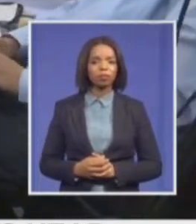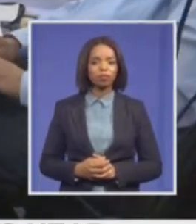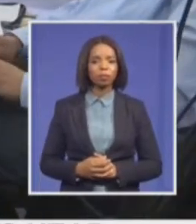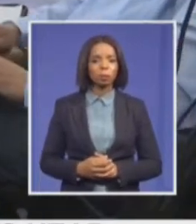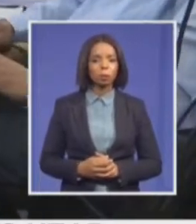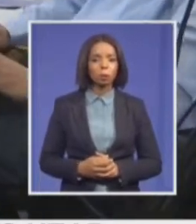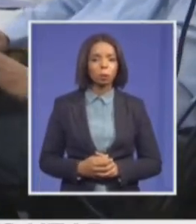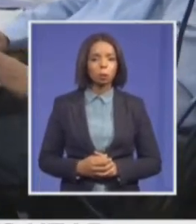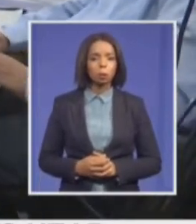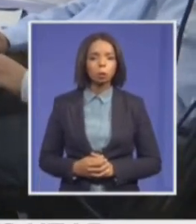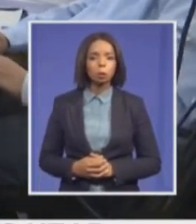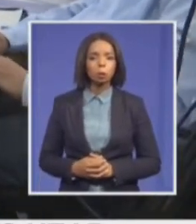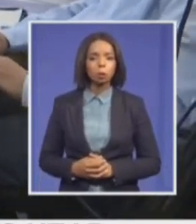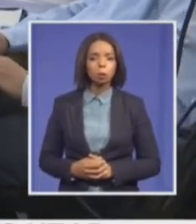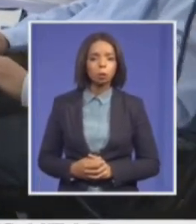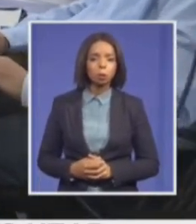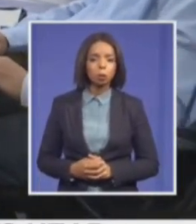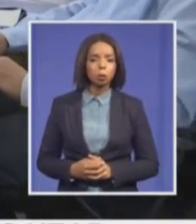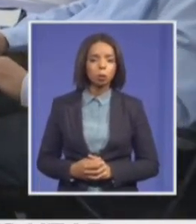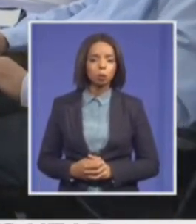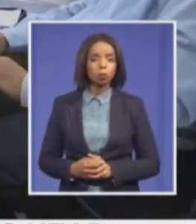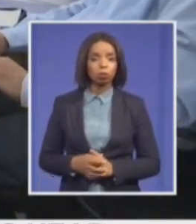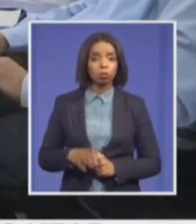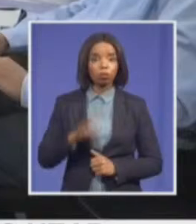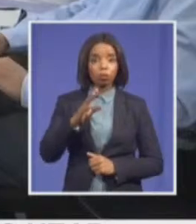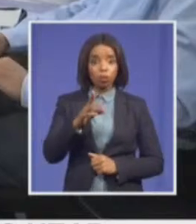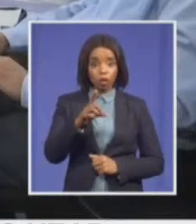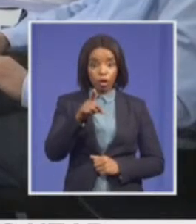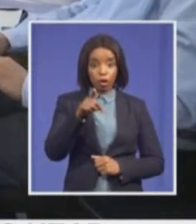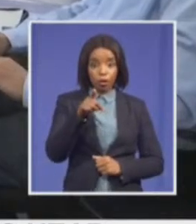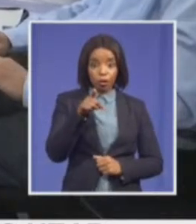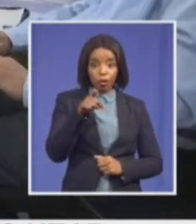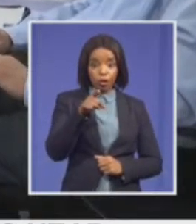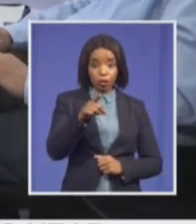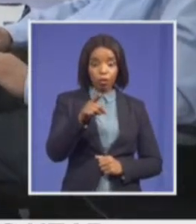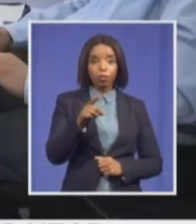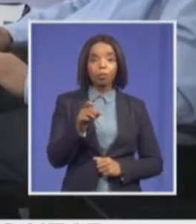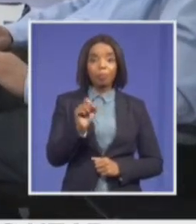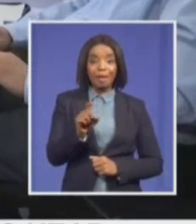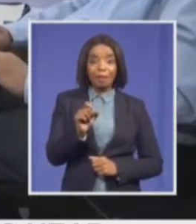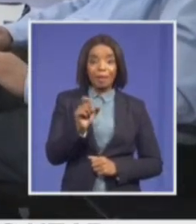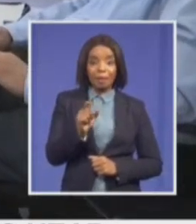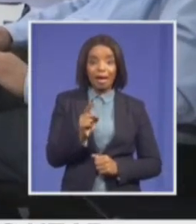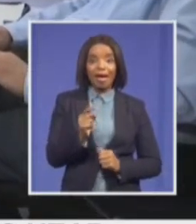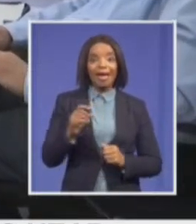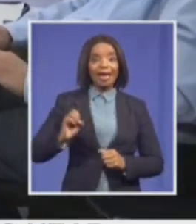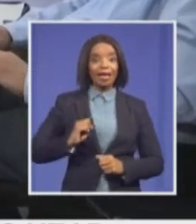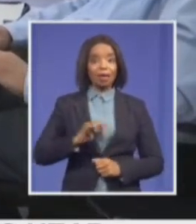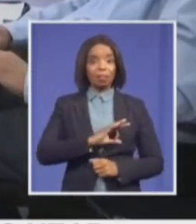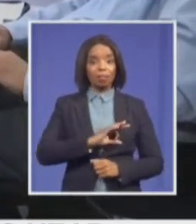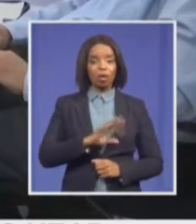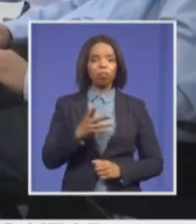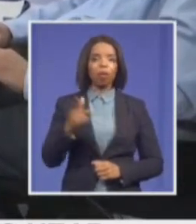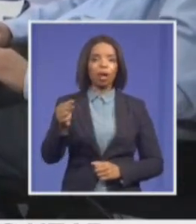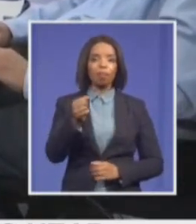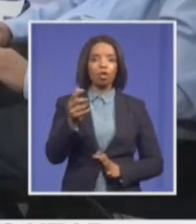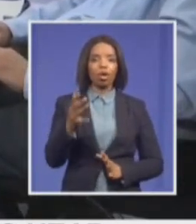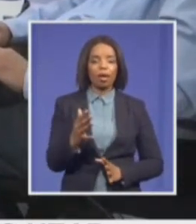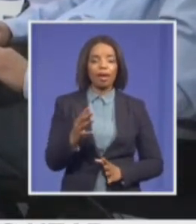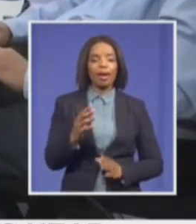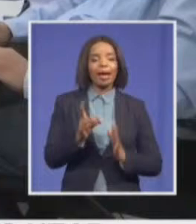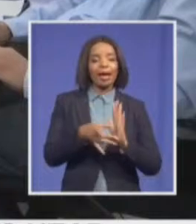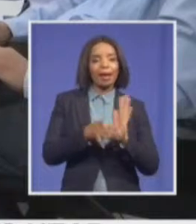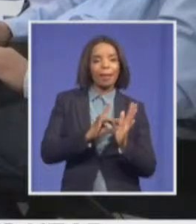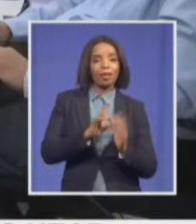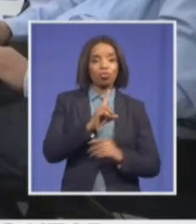Are you there? Employers bundle, page 113. Here's one. No, yeah. It's just